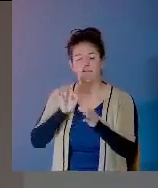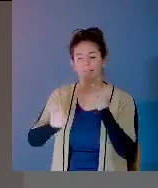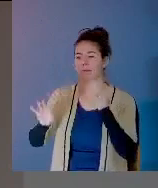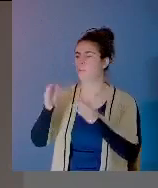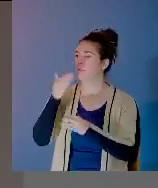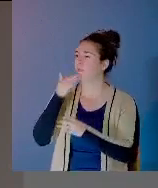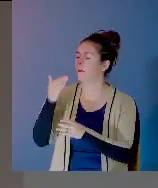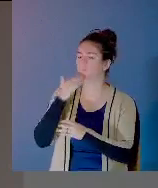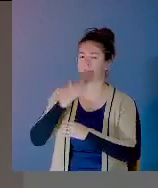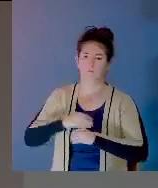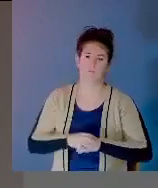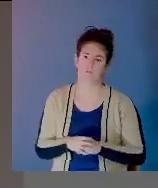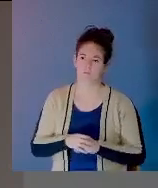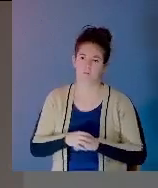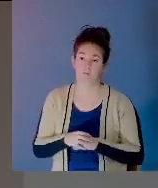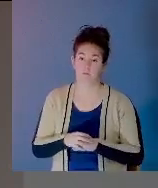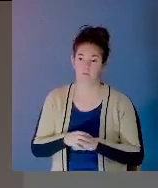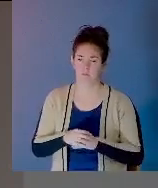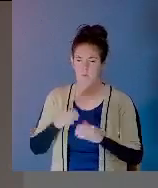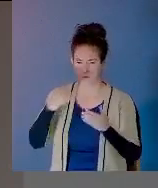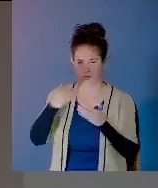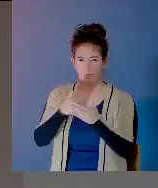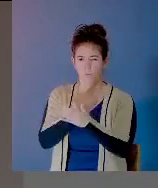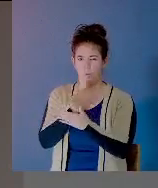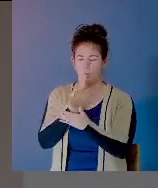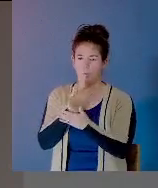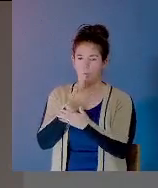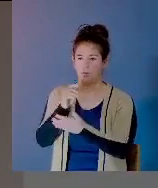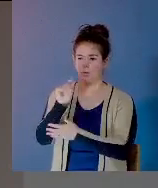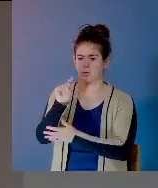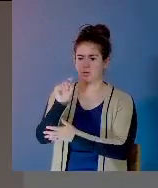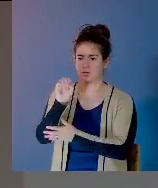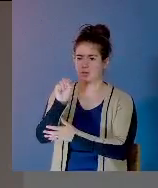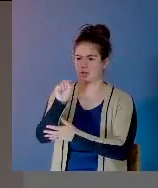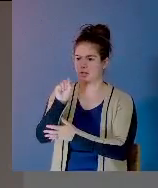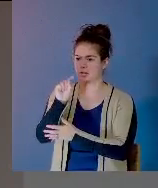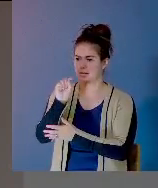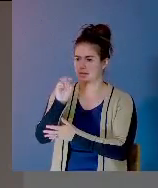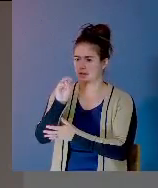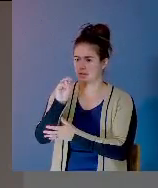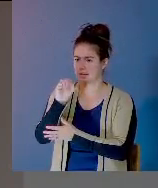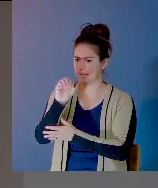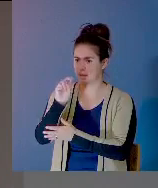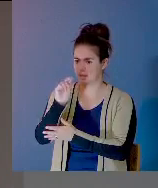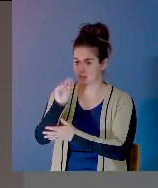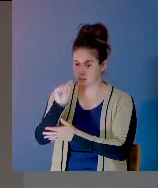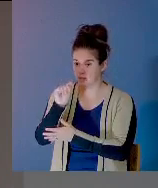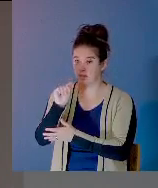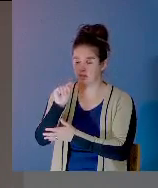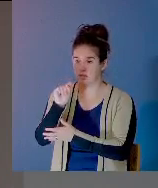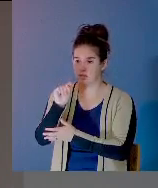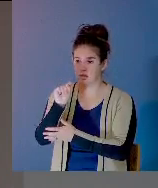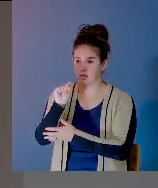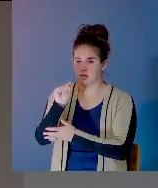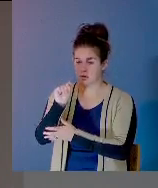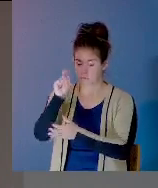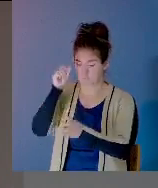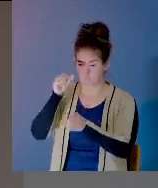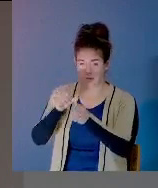In the New Testament, you are likened to God's temple, the tabernacle, if you will, in the Old